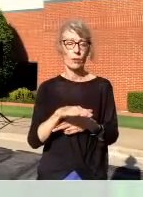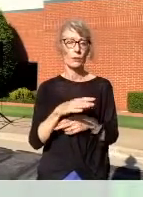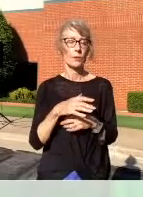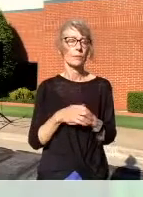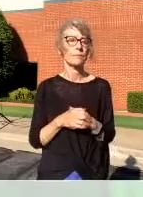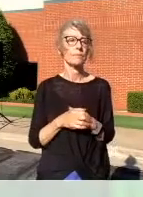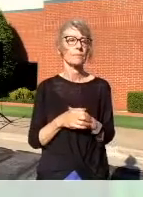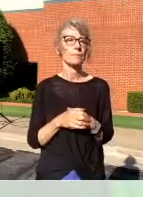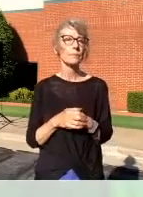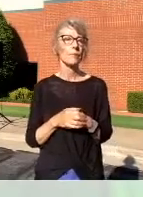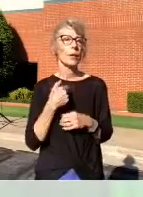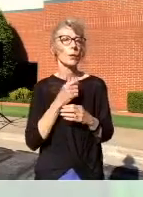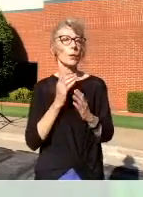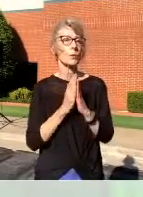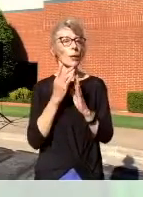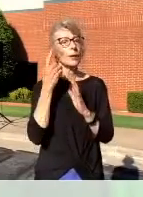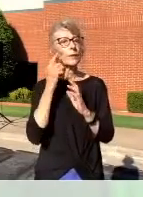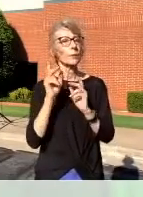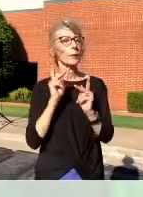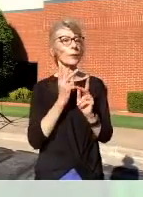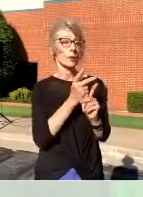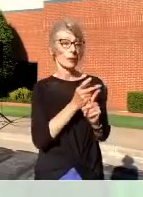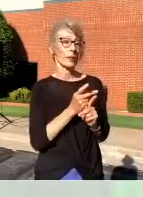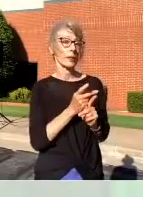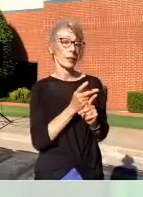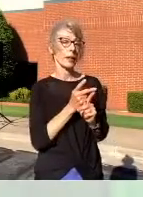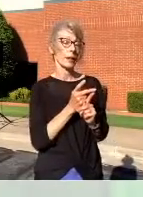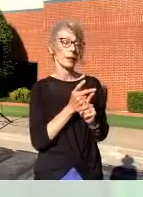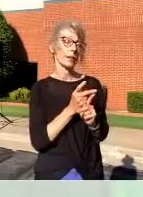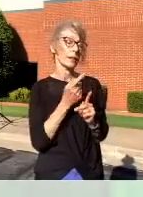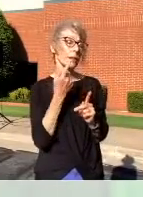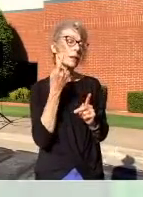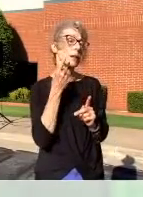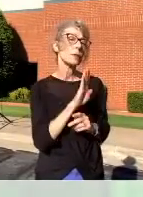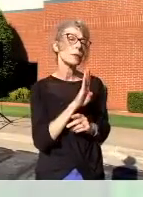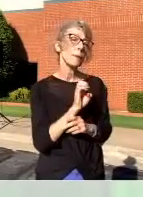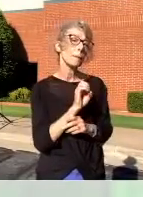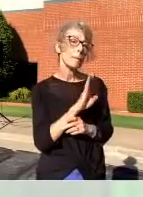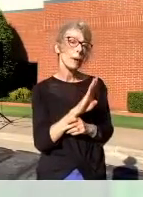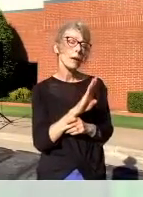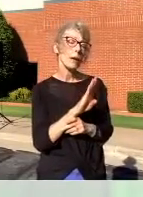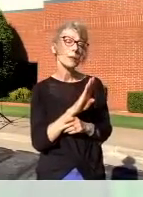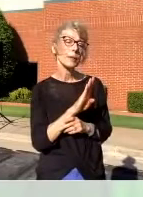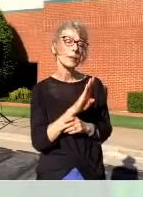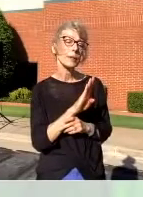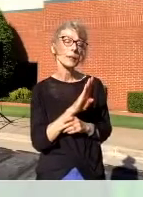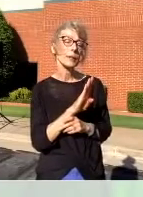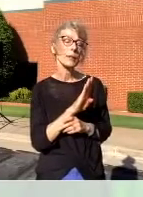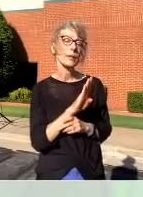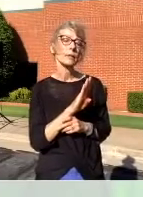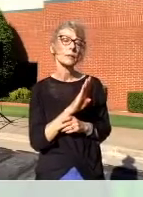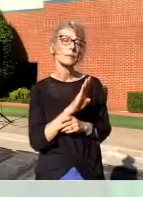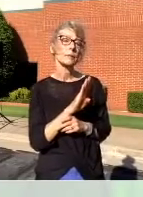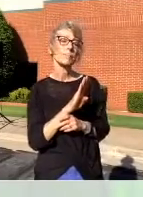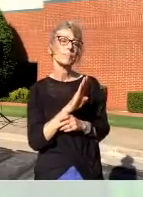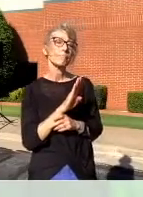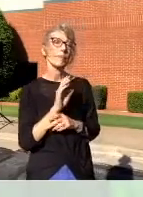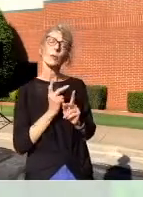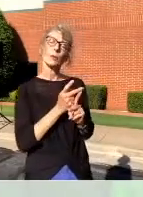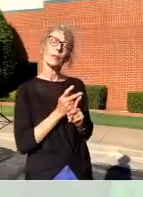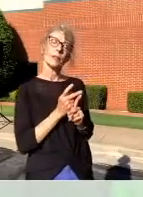caring for Bob. God, I pray that you will give them an extra level of compassion. Give them words to comfort the family,